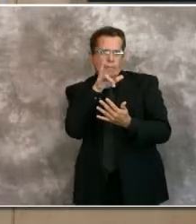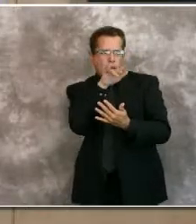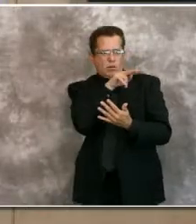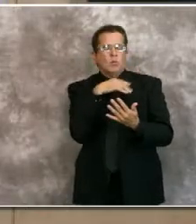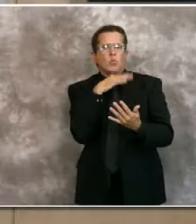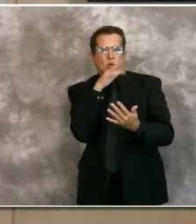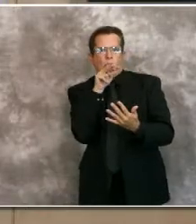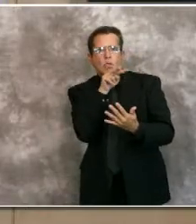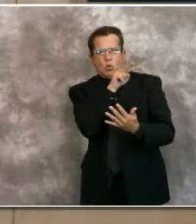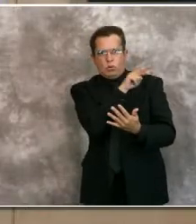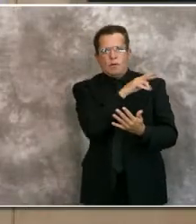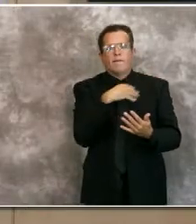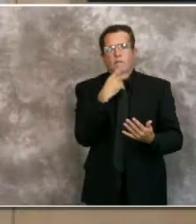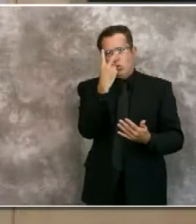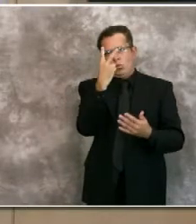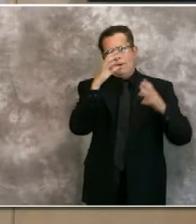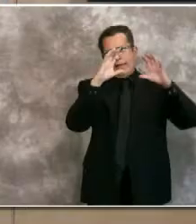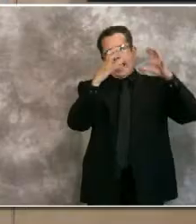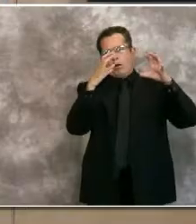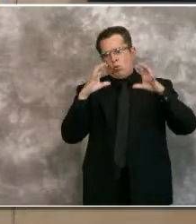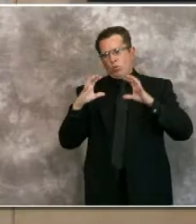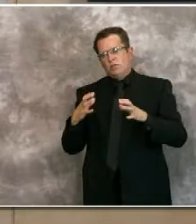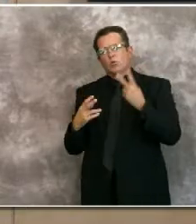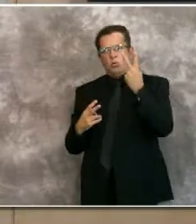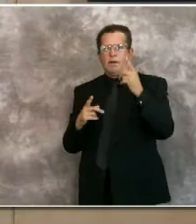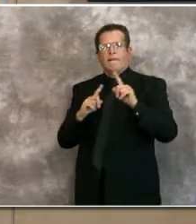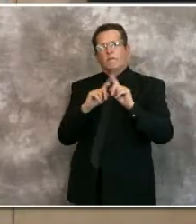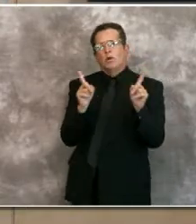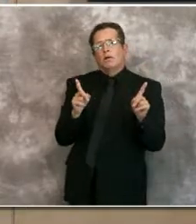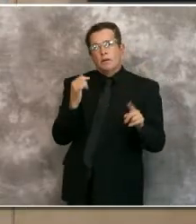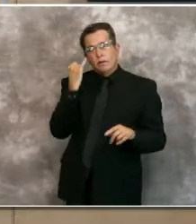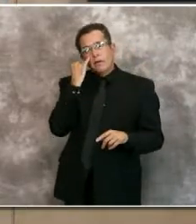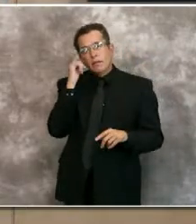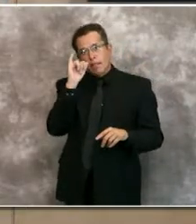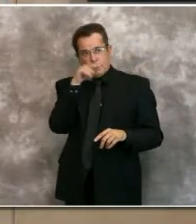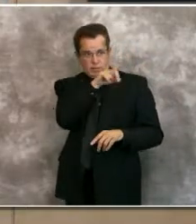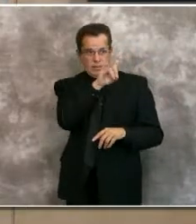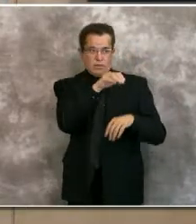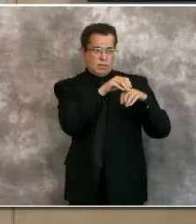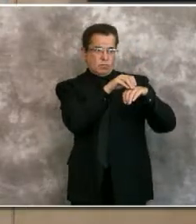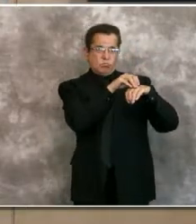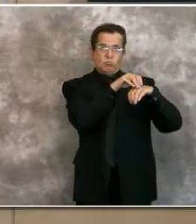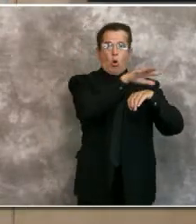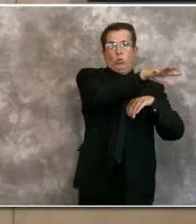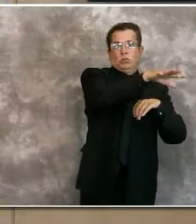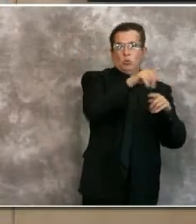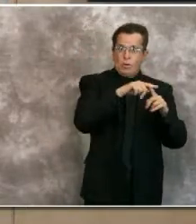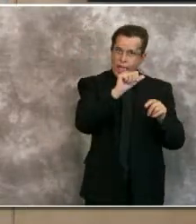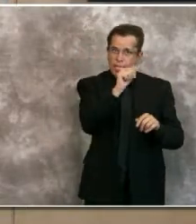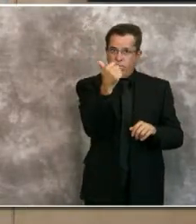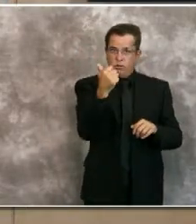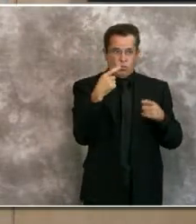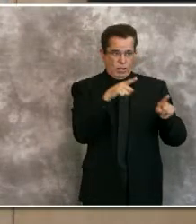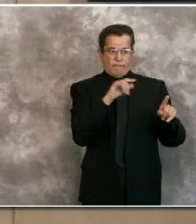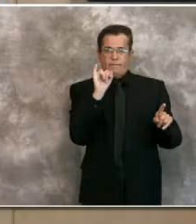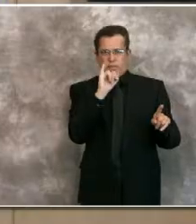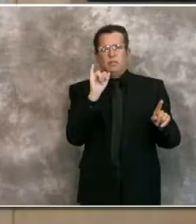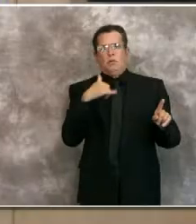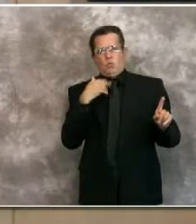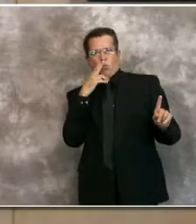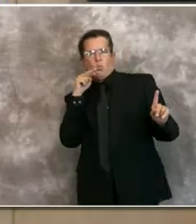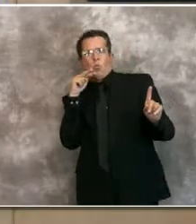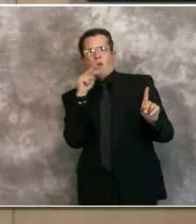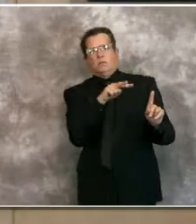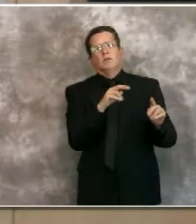two categories that we're concerned about. One is, could they have exposed others when they're infectious? That is the thing that drives us to going